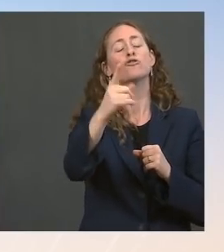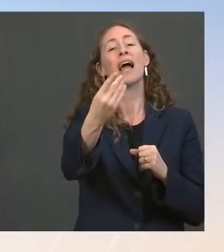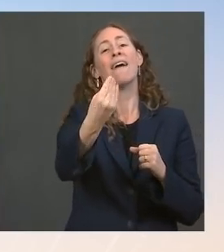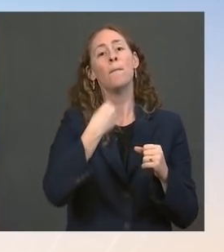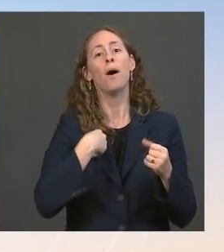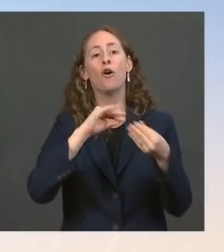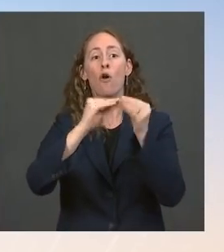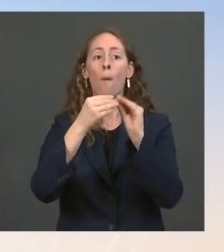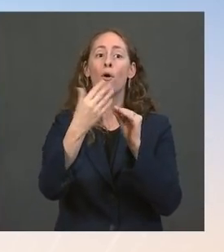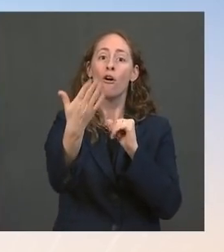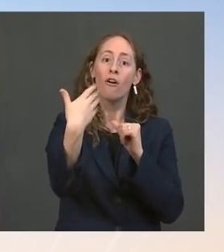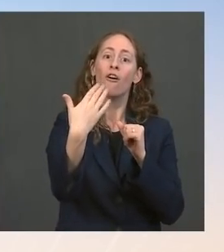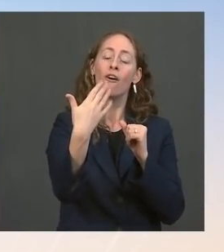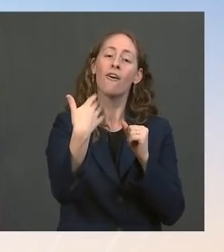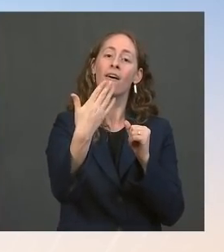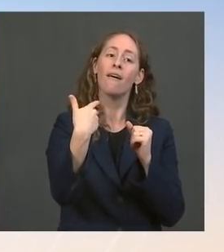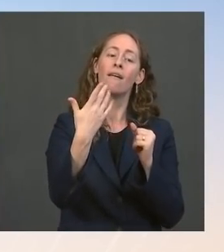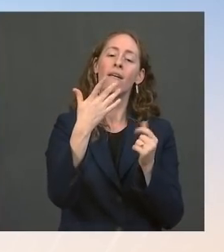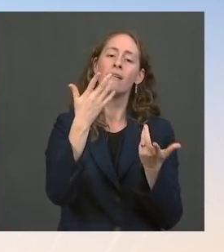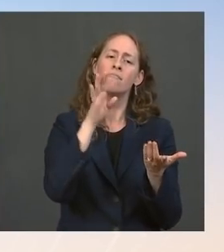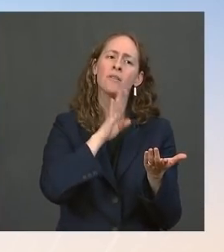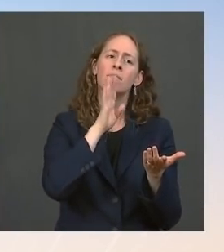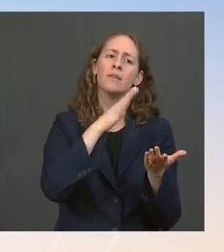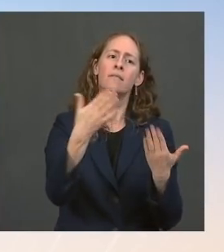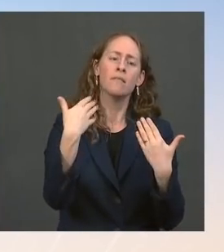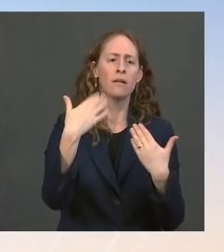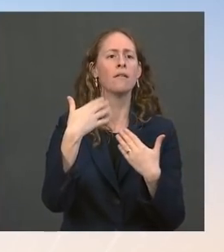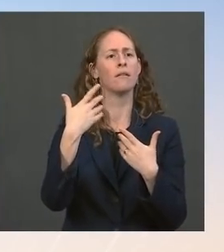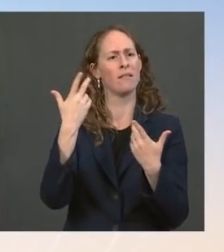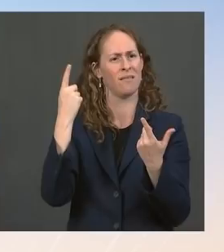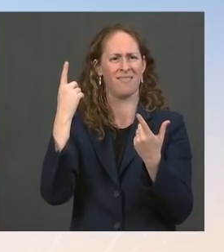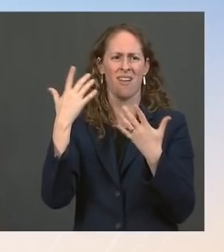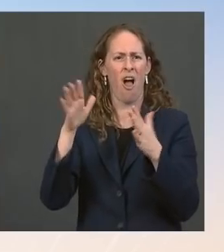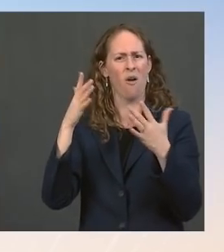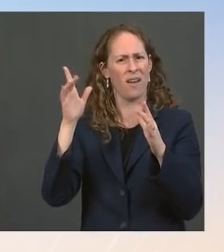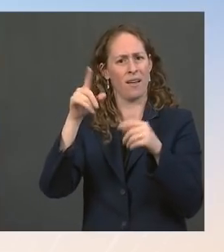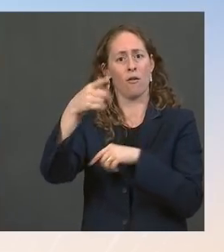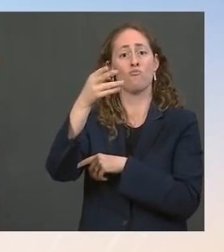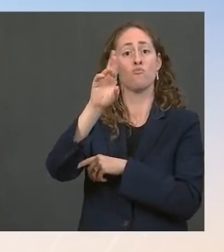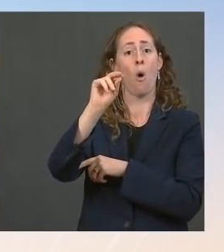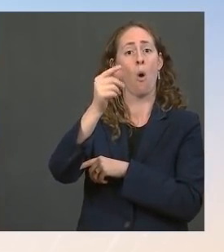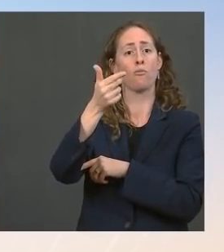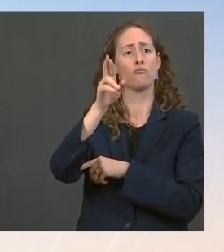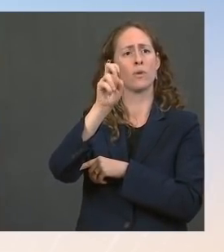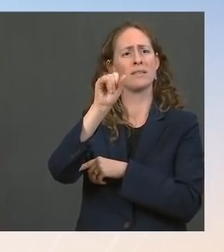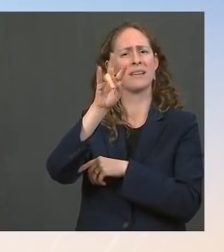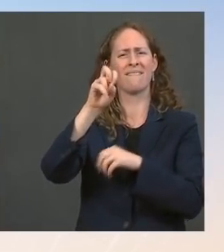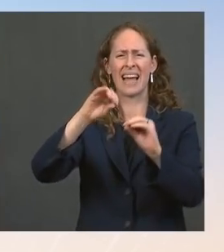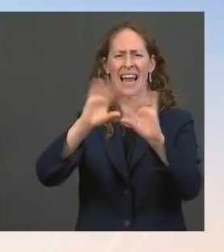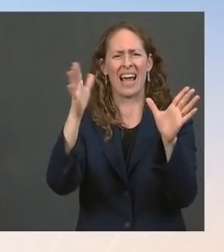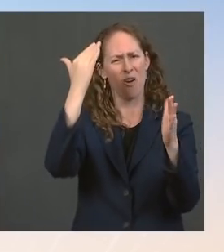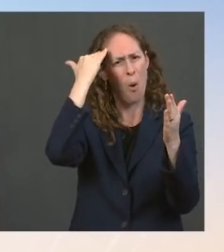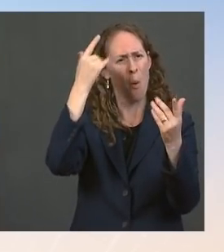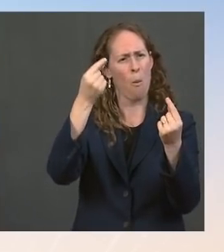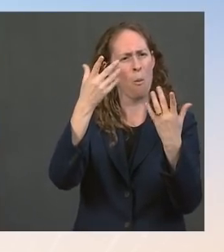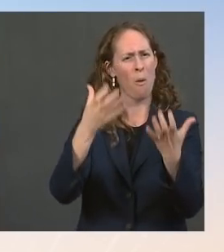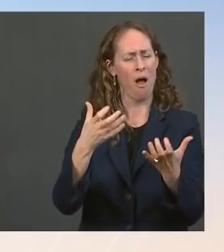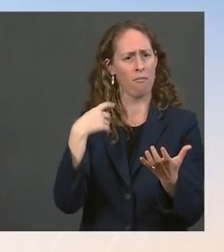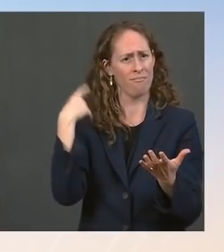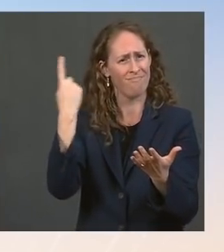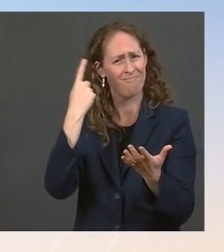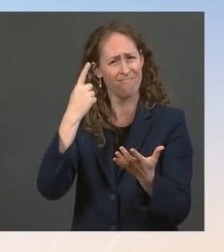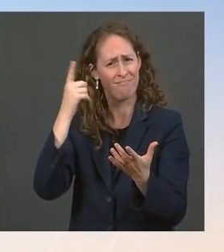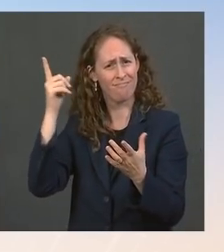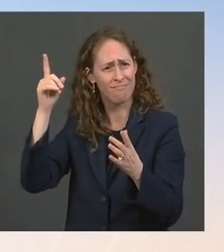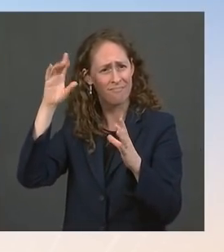But the progressives have been so clear about their number. Does he have any reason to believe they're willing to come down